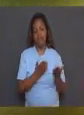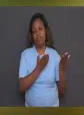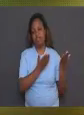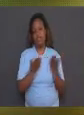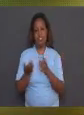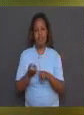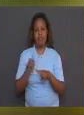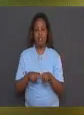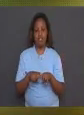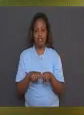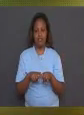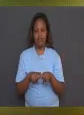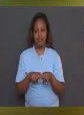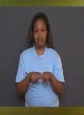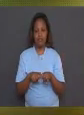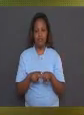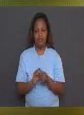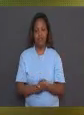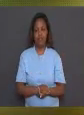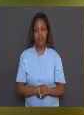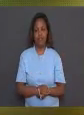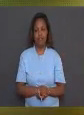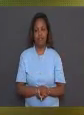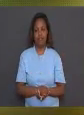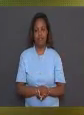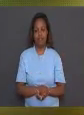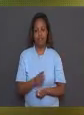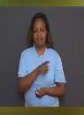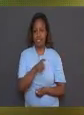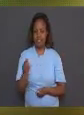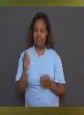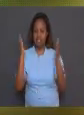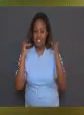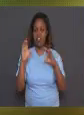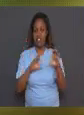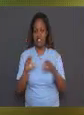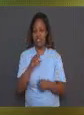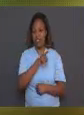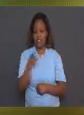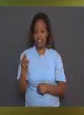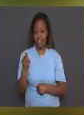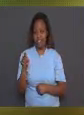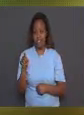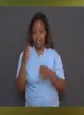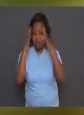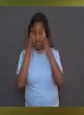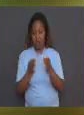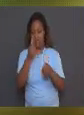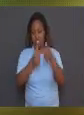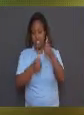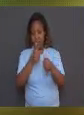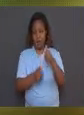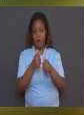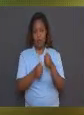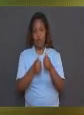Welcome back. I hope you were able to decide which